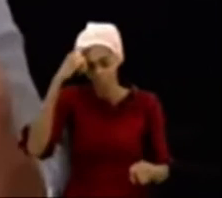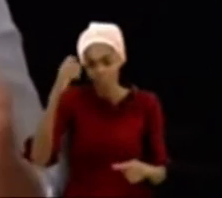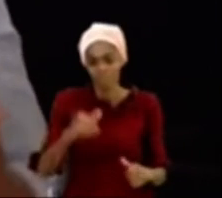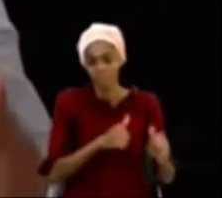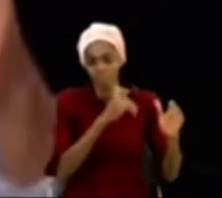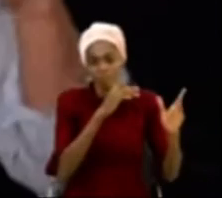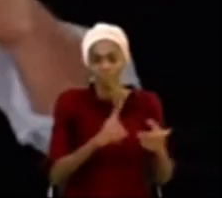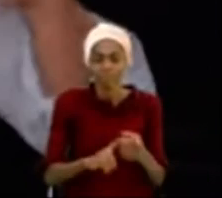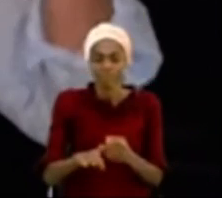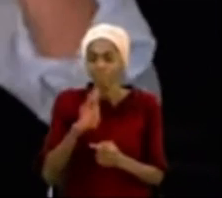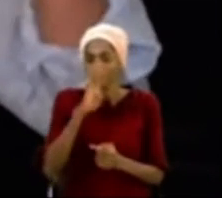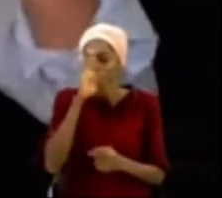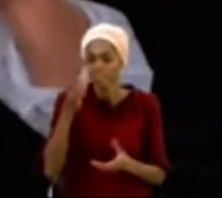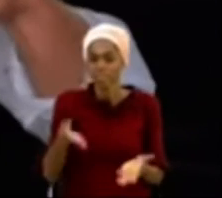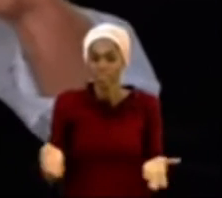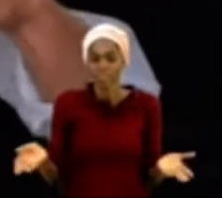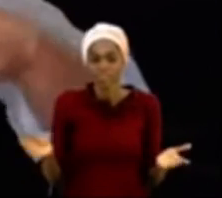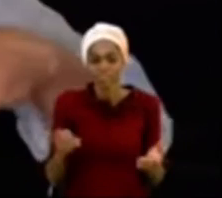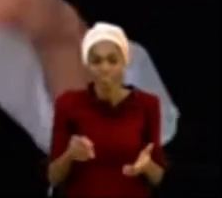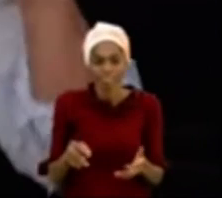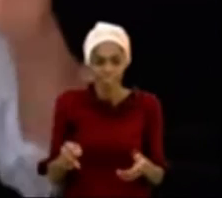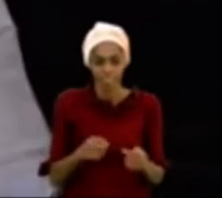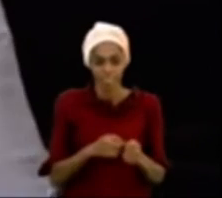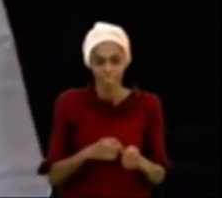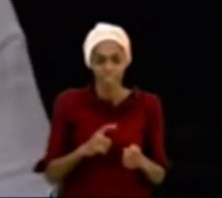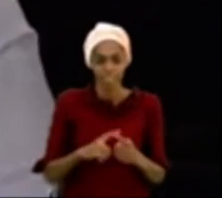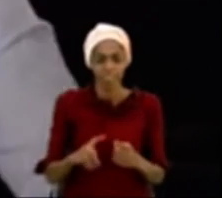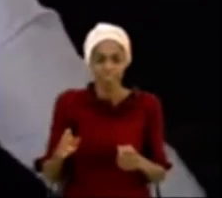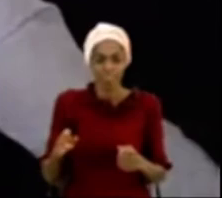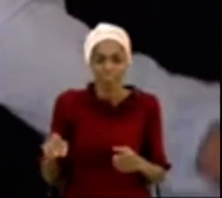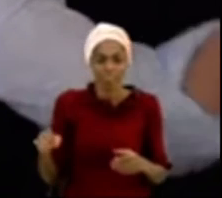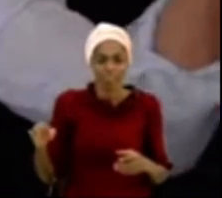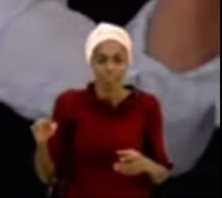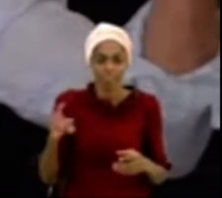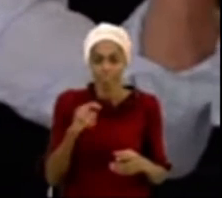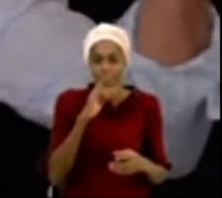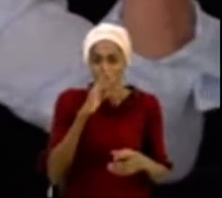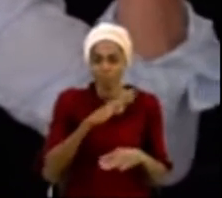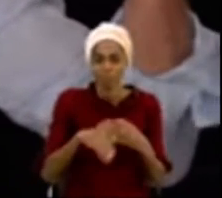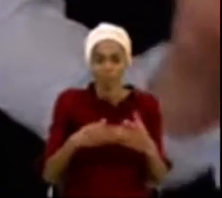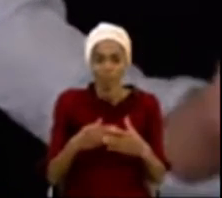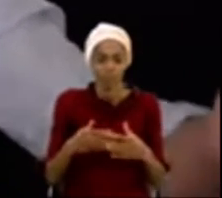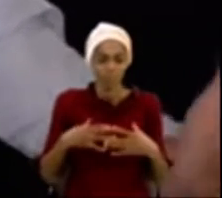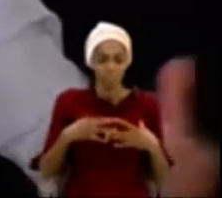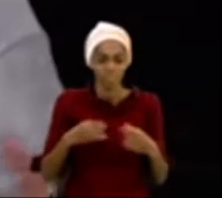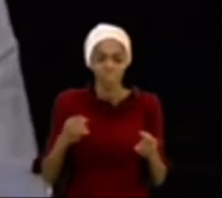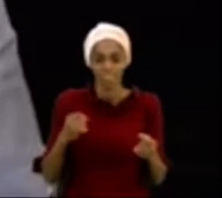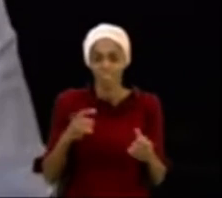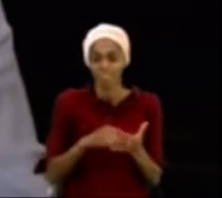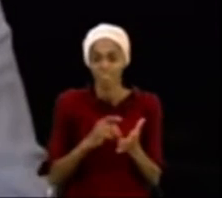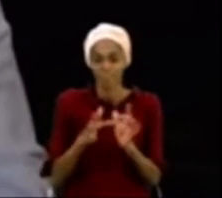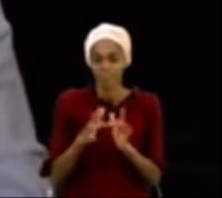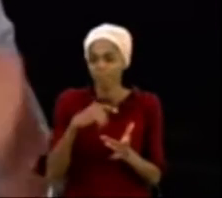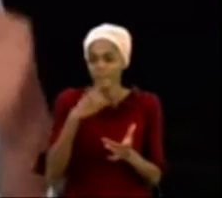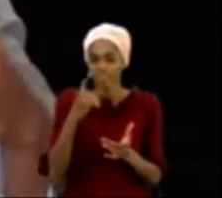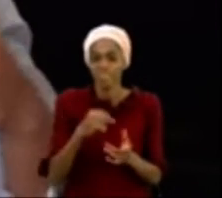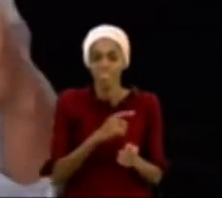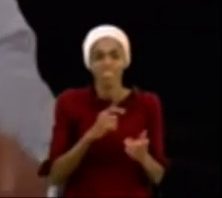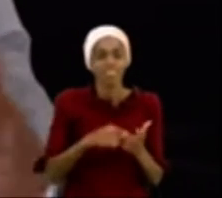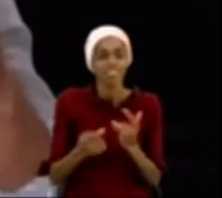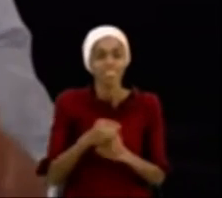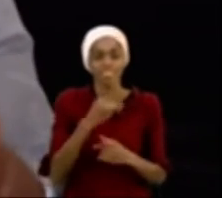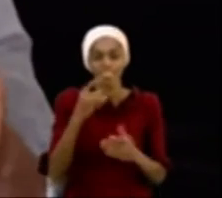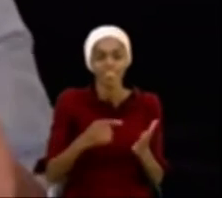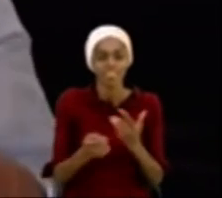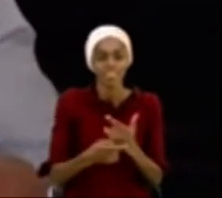You know, the Bible says today is the day that the Lord has made. Let us rejoice and be glad. Today is